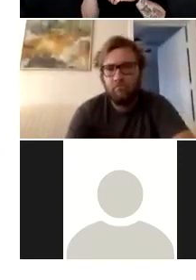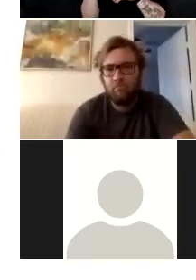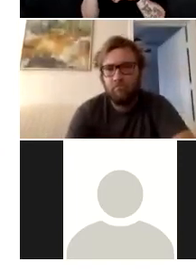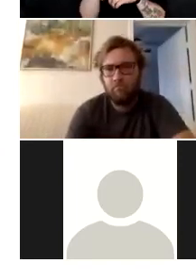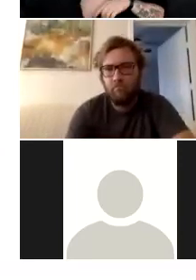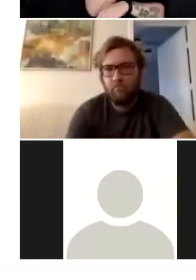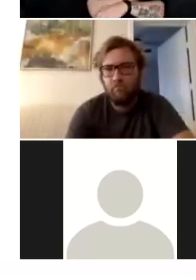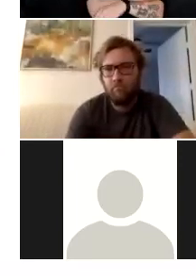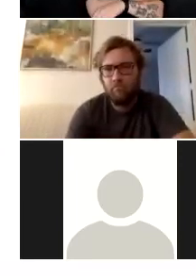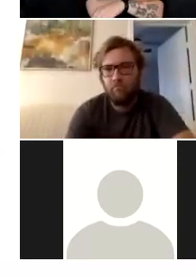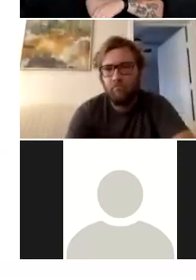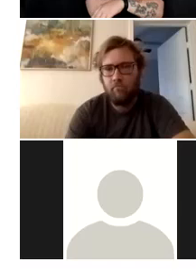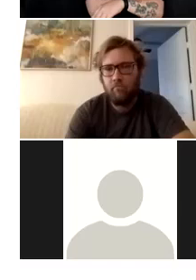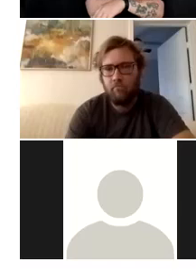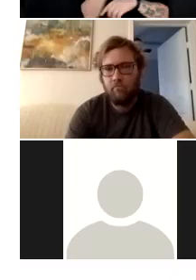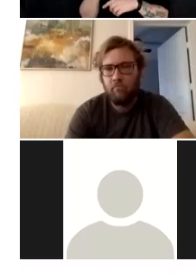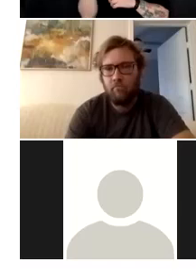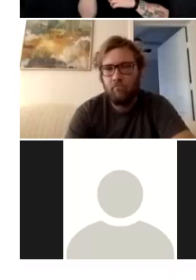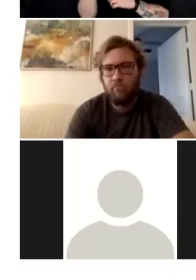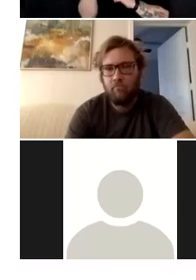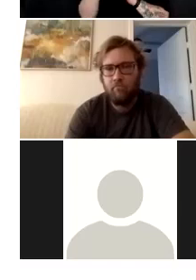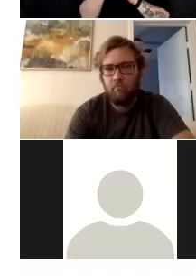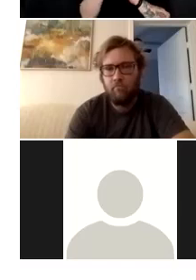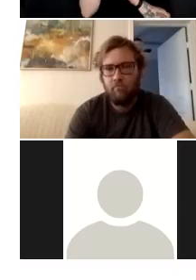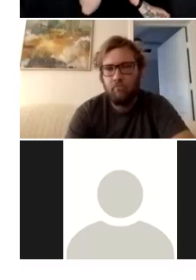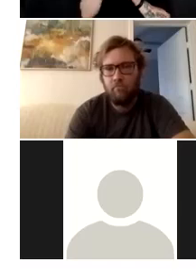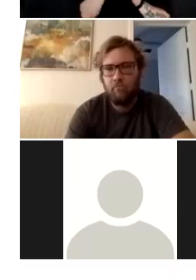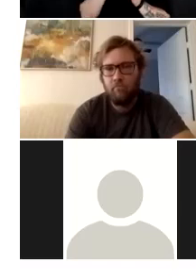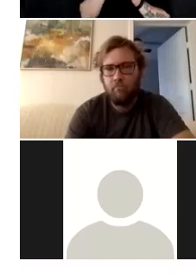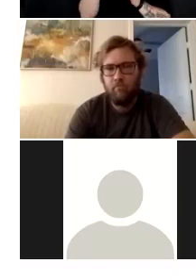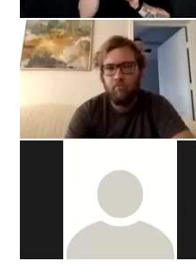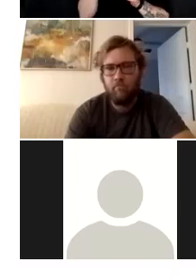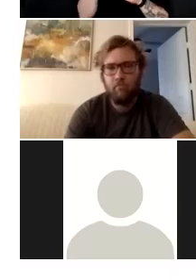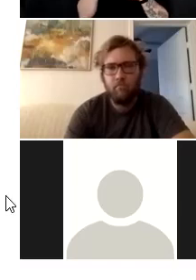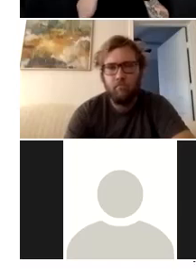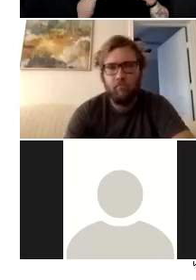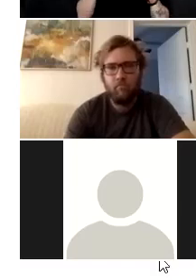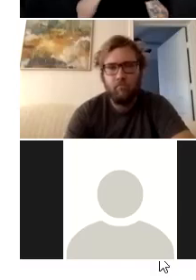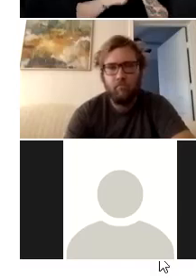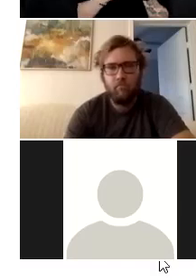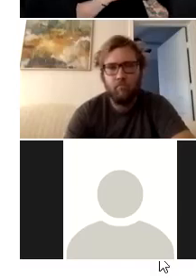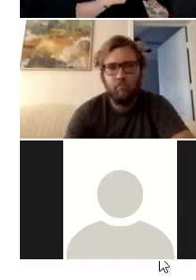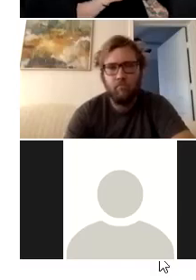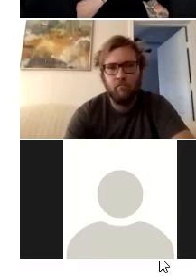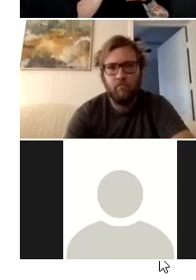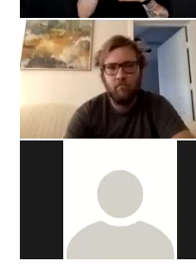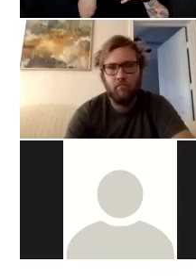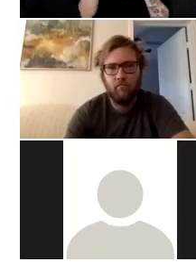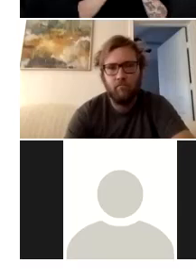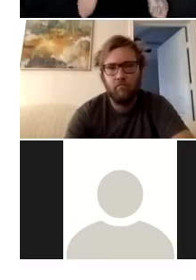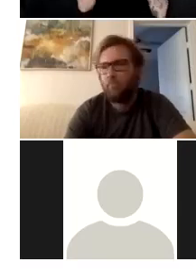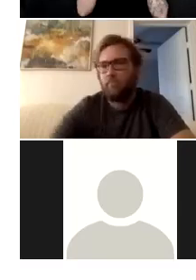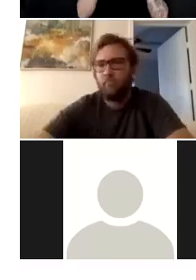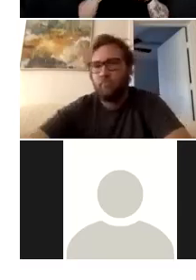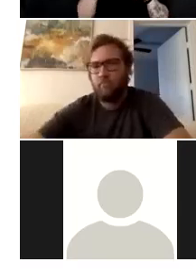Um, Somebody refresh me. Did I talk about the midterm? I think I did, but I'm not recalling whether